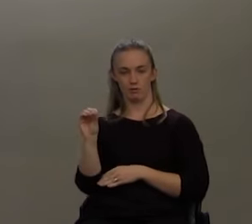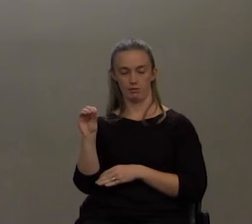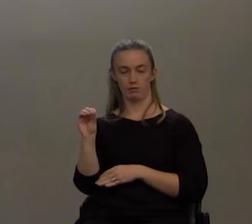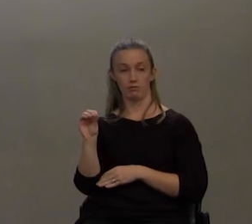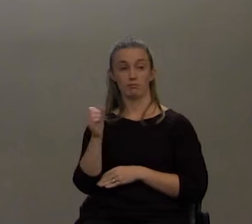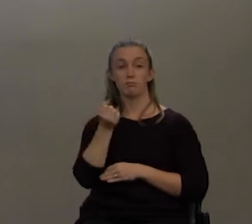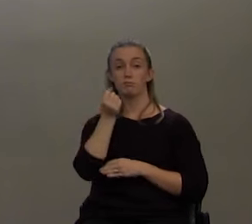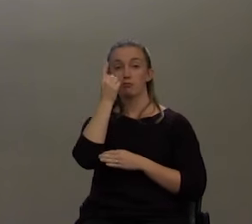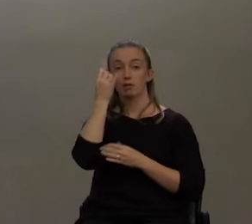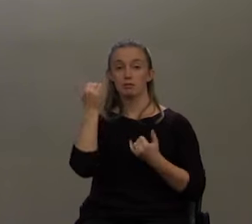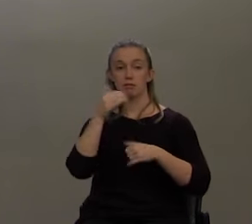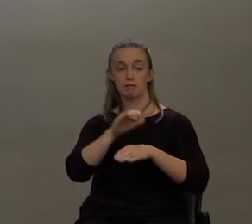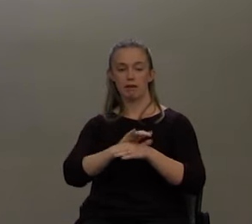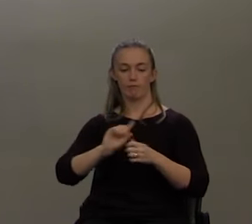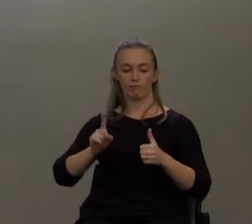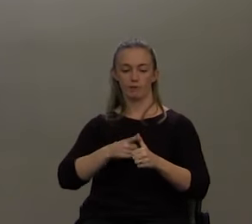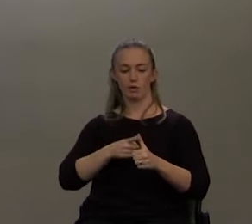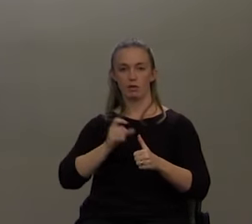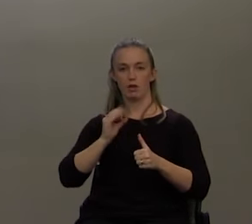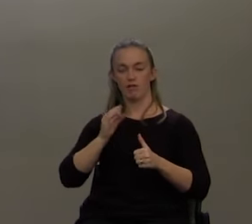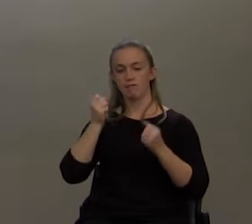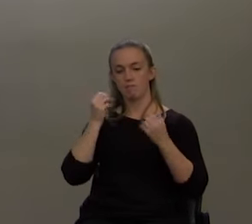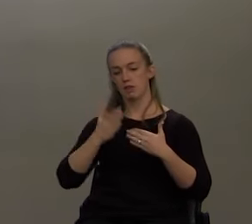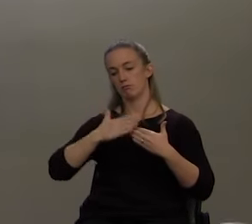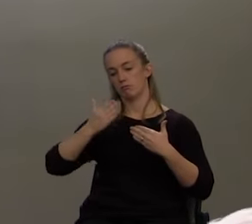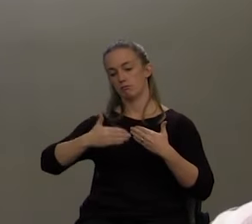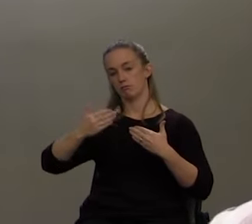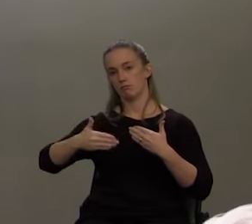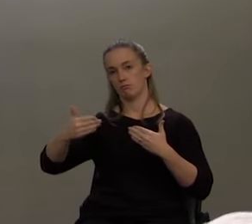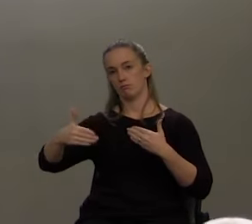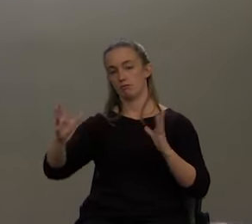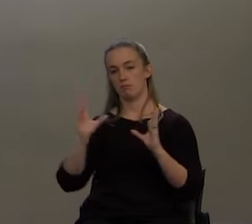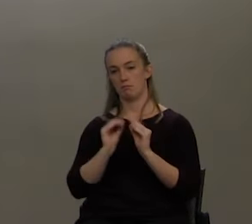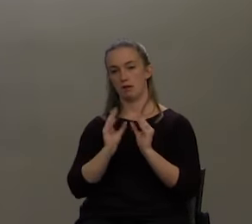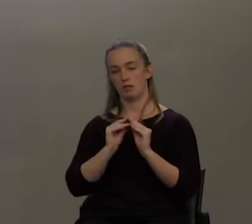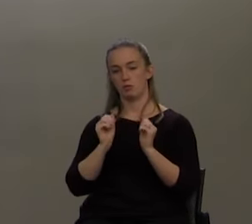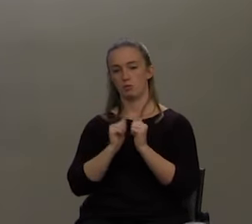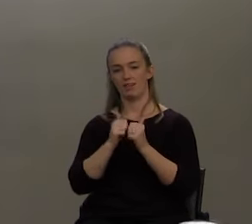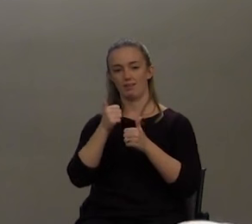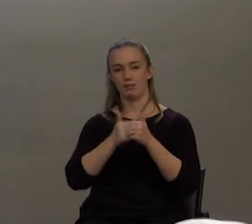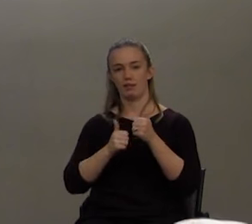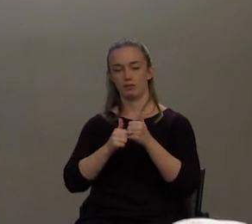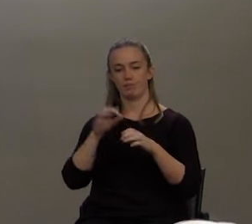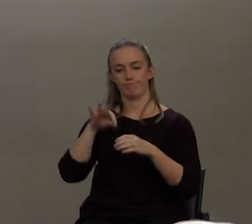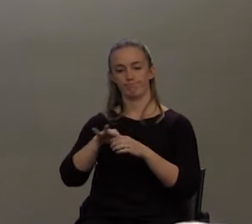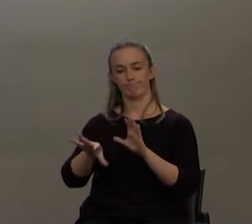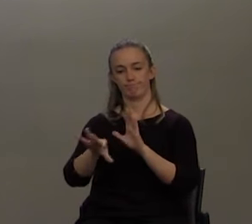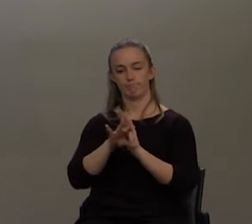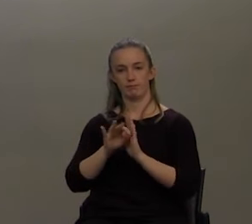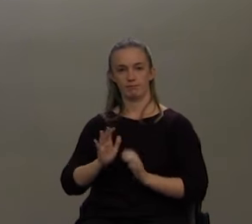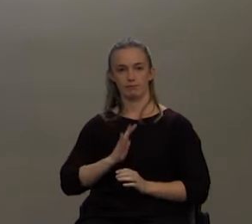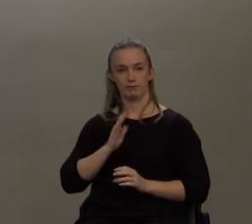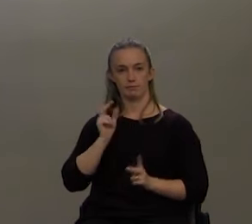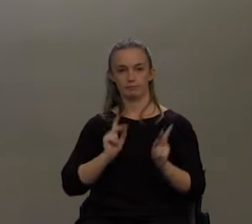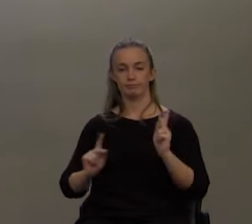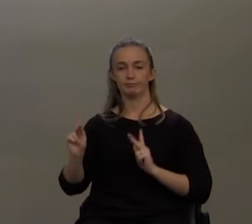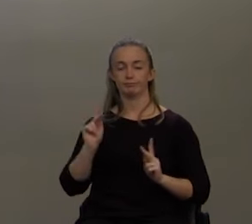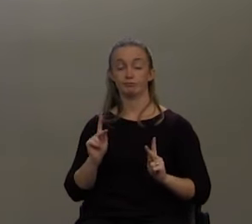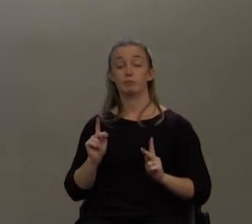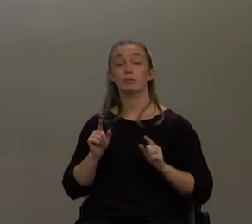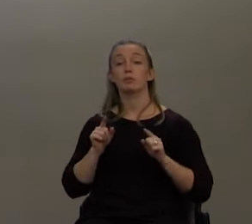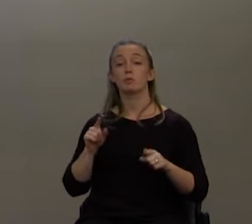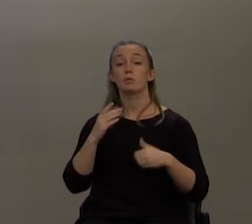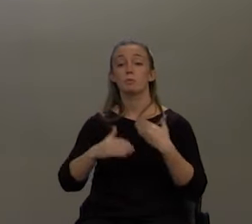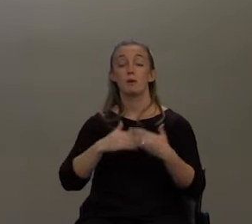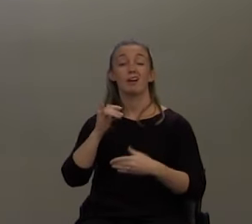the first of a number of sessions that we're going to have with the elected officials. Through this process, and if I'm